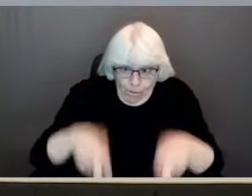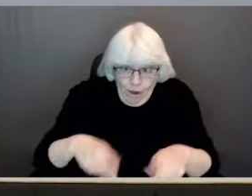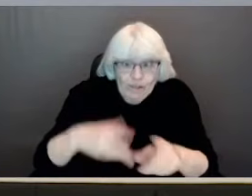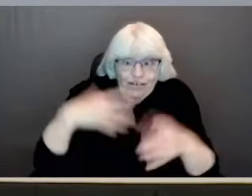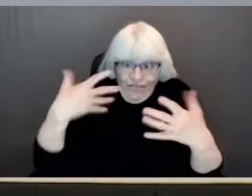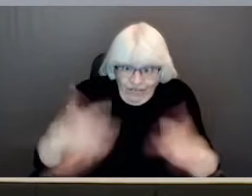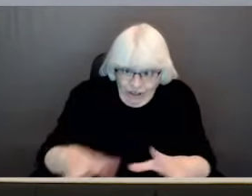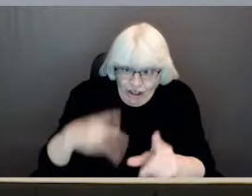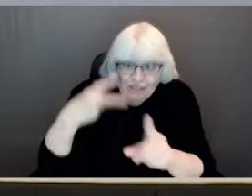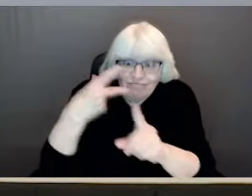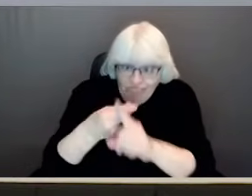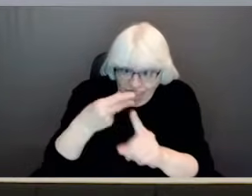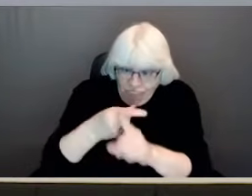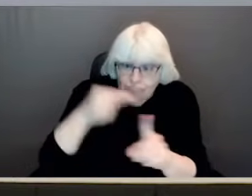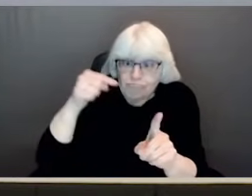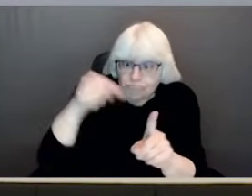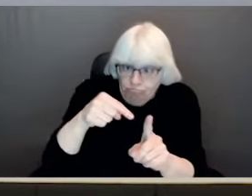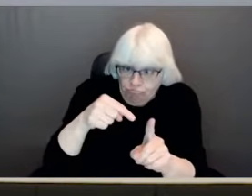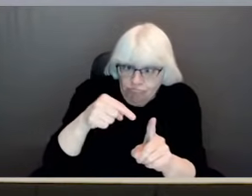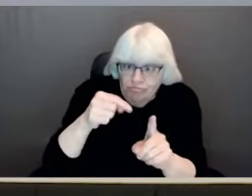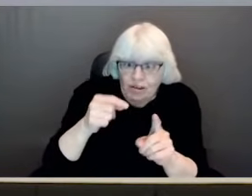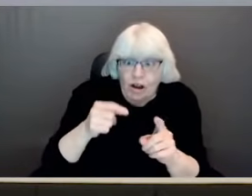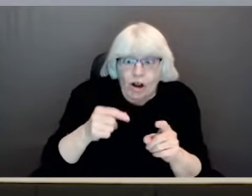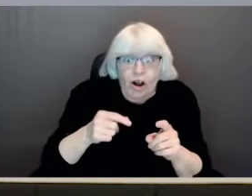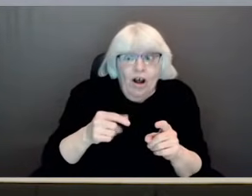and severe illness is reduced.